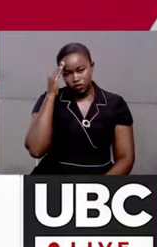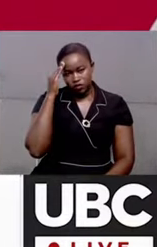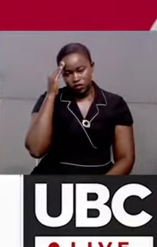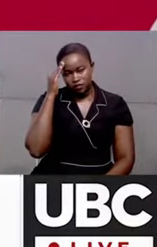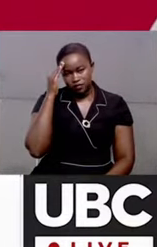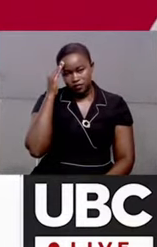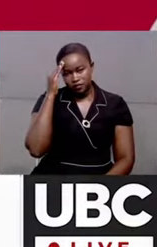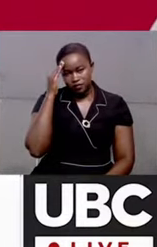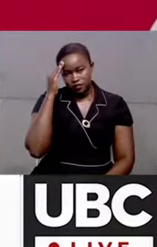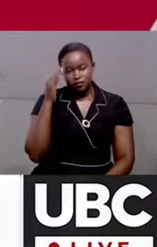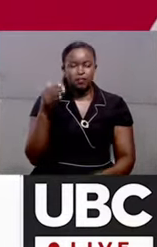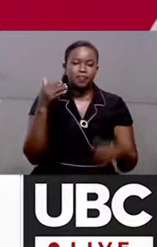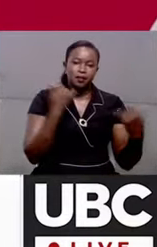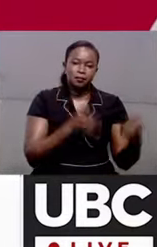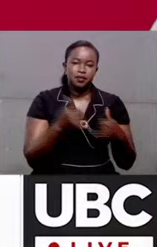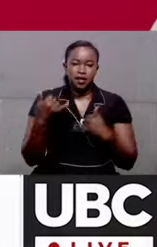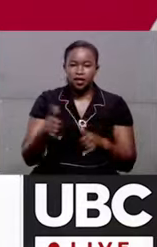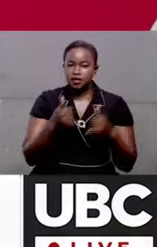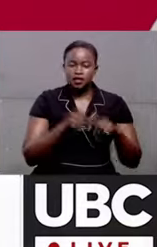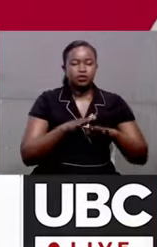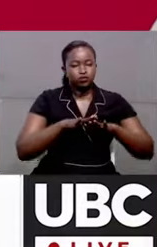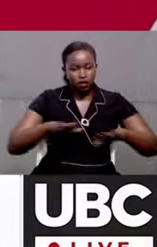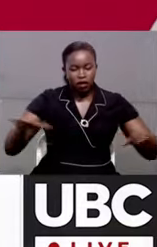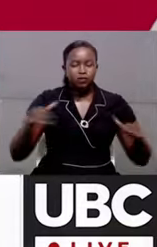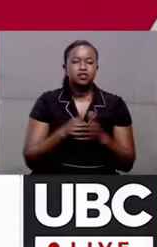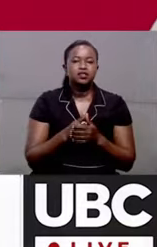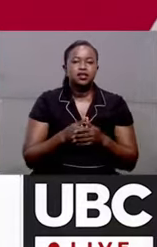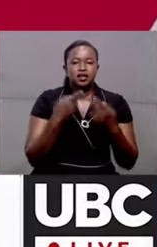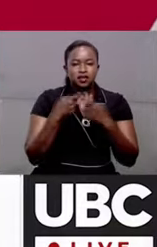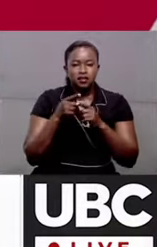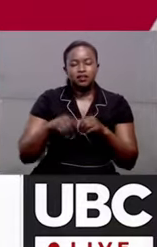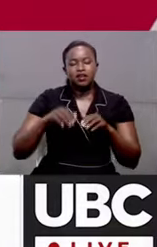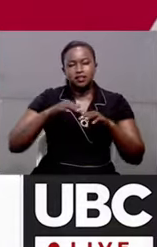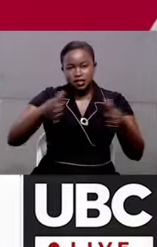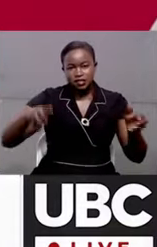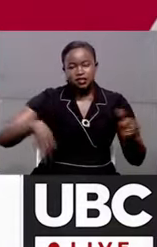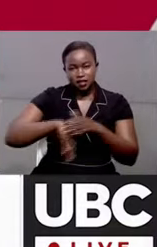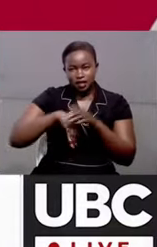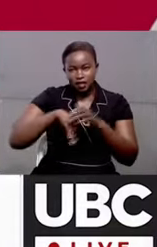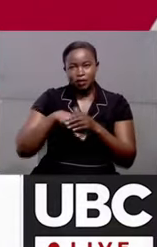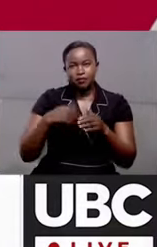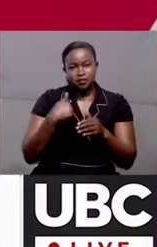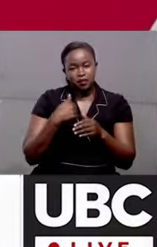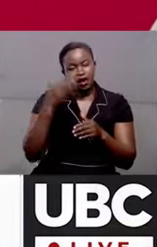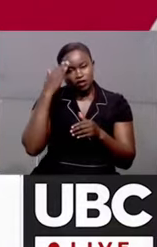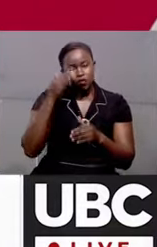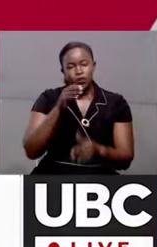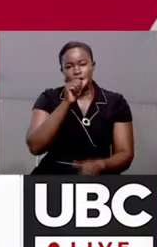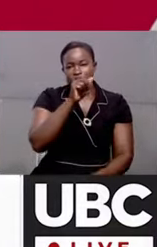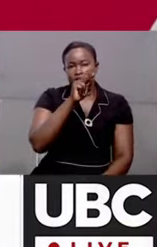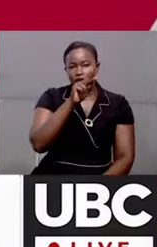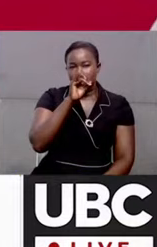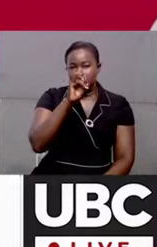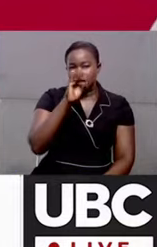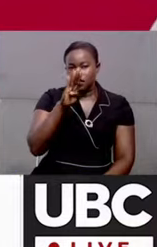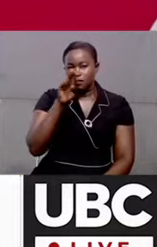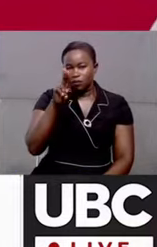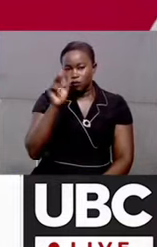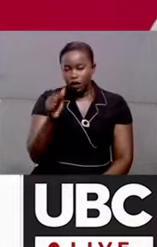the playing grounds. The stadiums that I know are Akibua